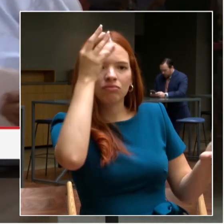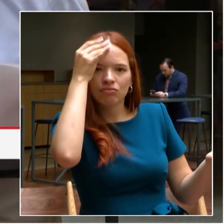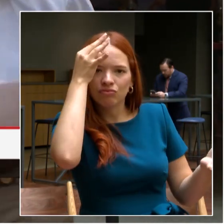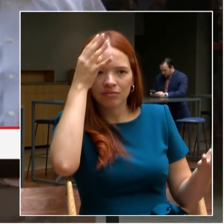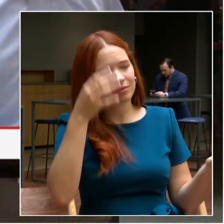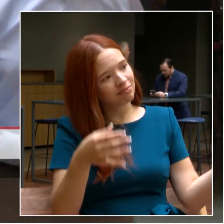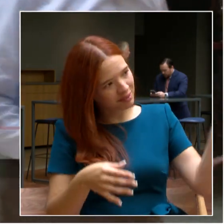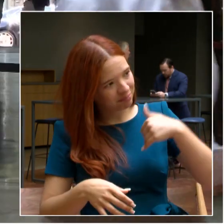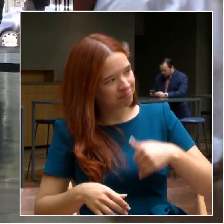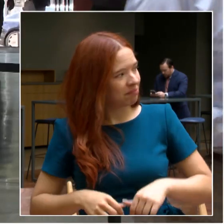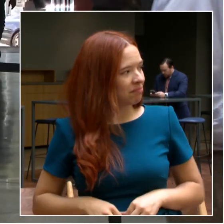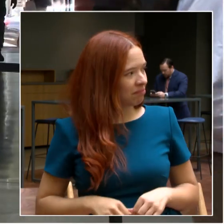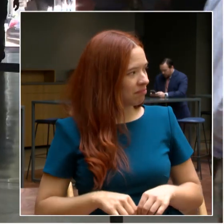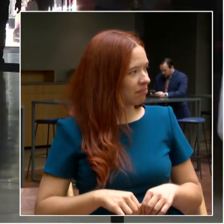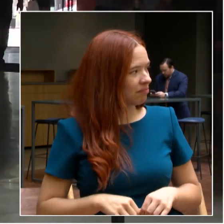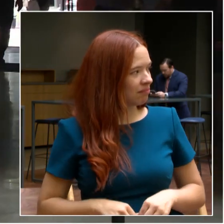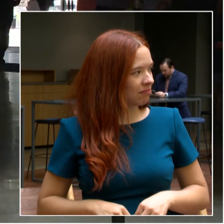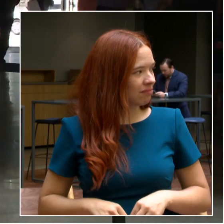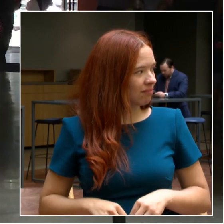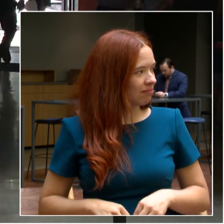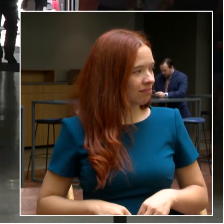up.